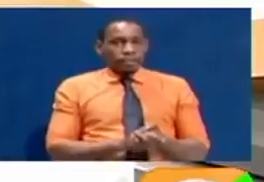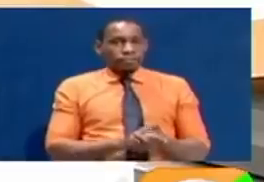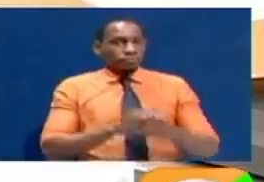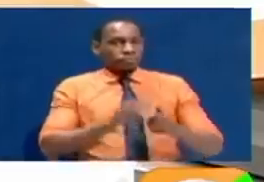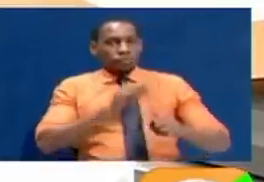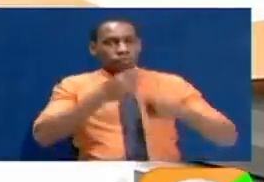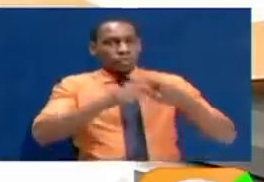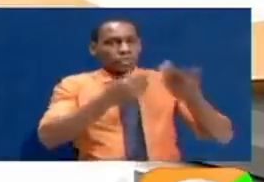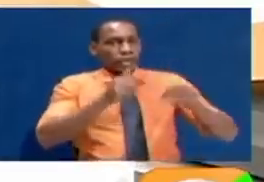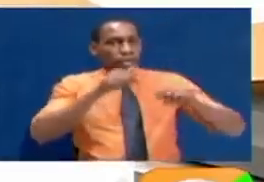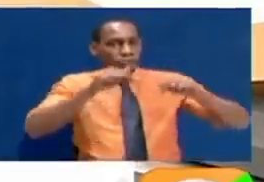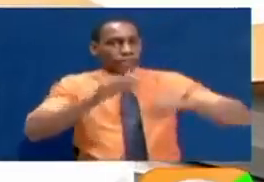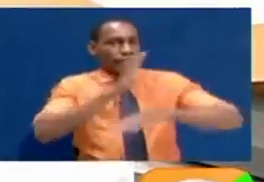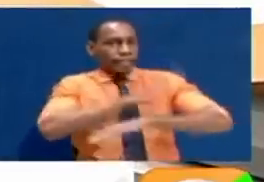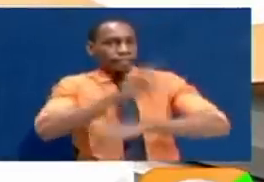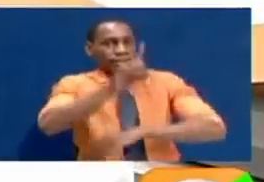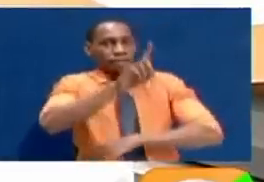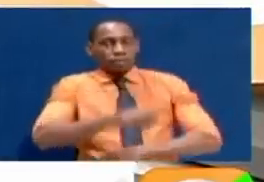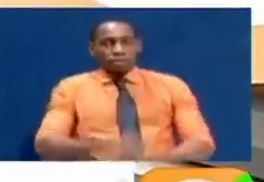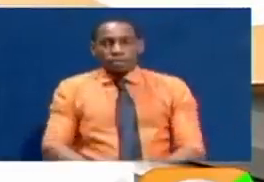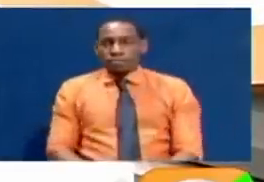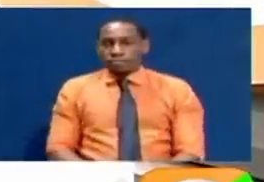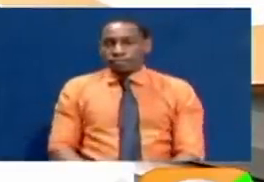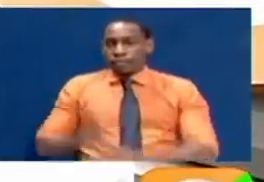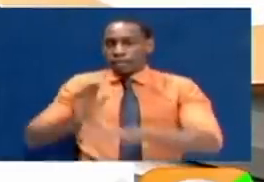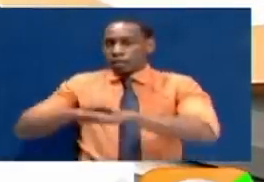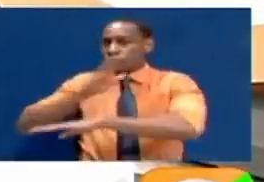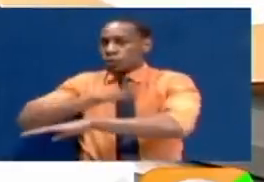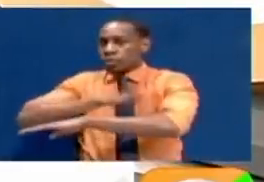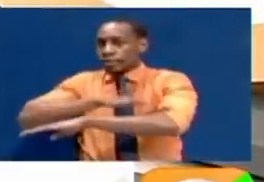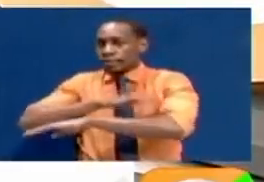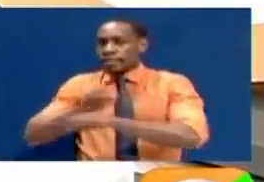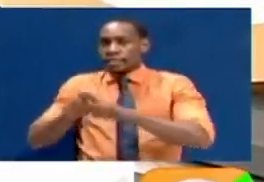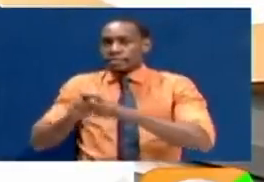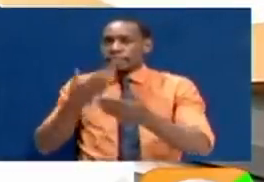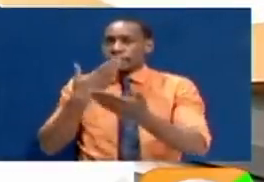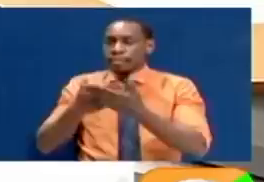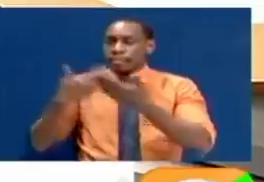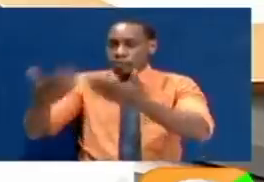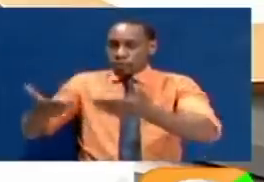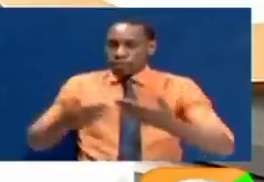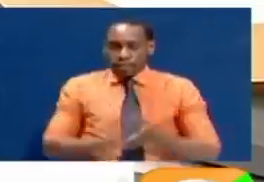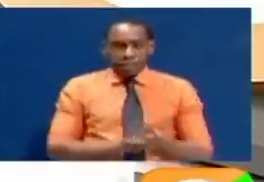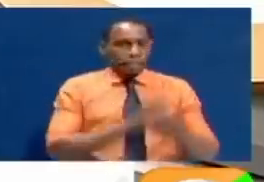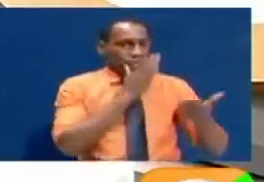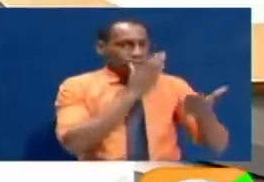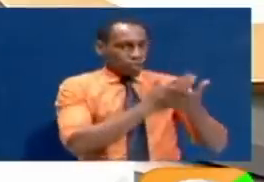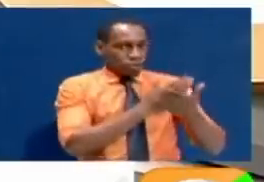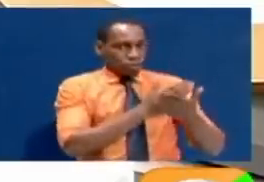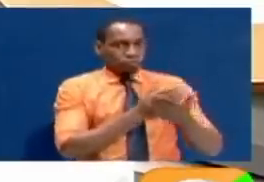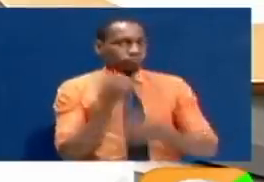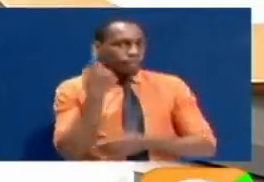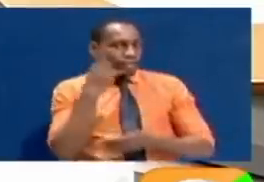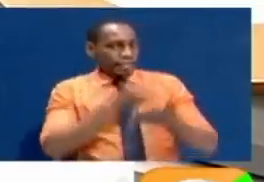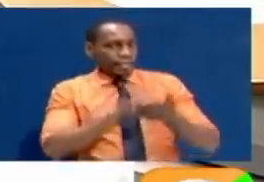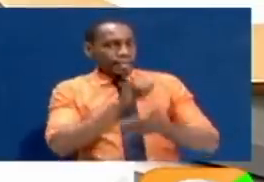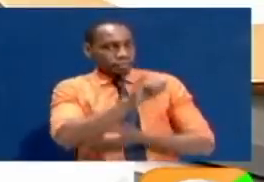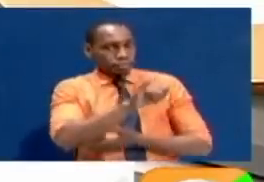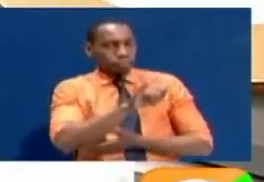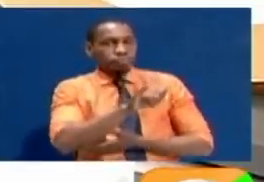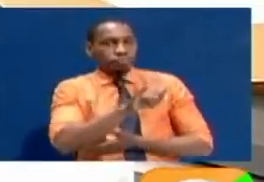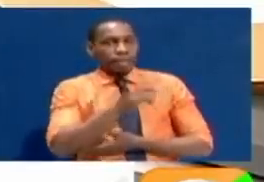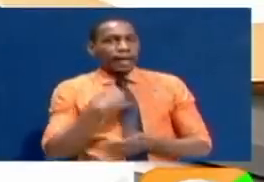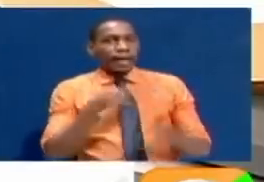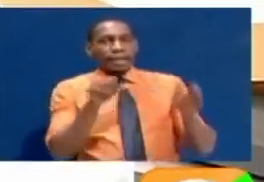us, how are you doing this evening? Good evening, and thanks for having me. Absolutely. I understand you encountered